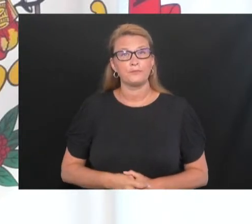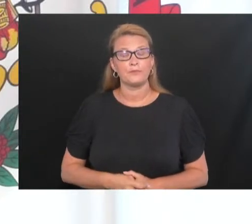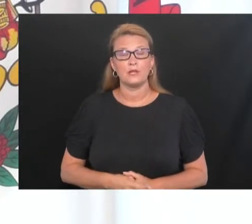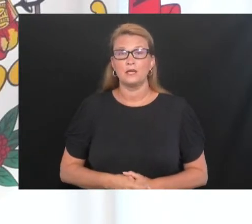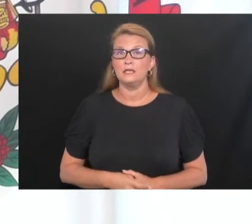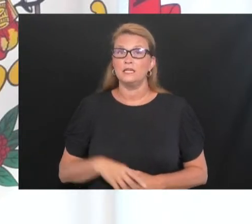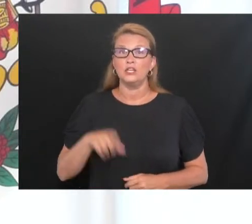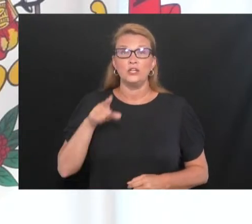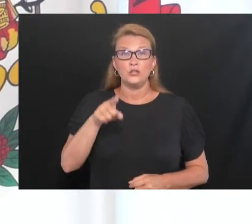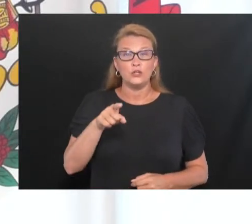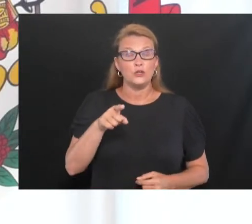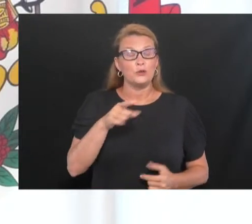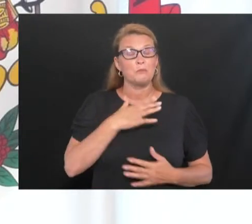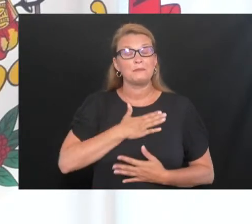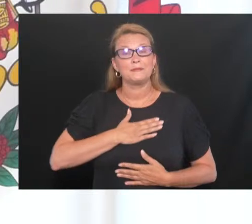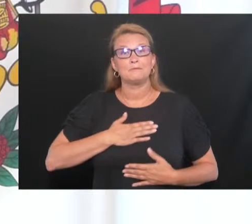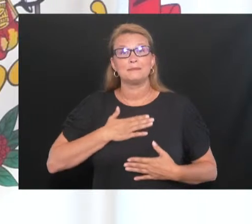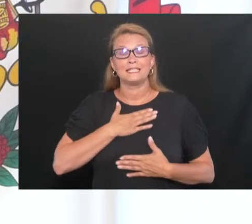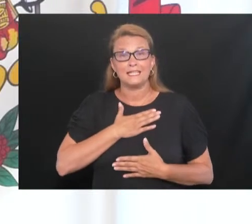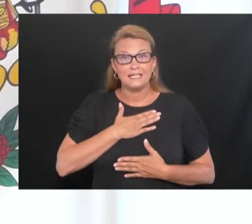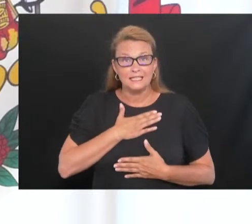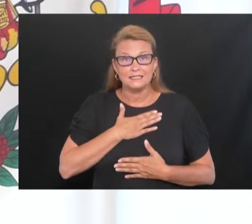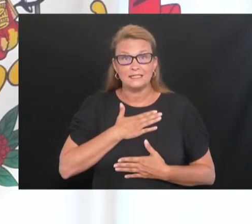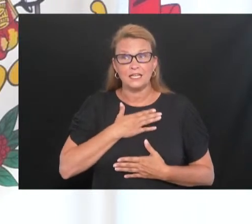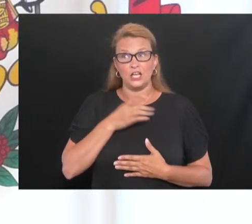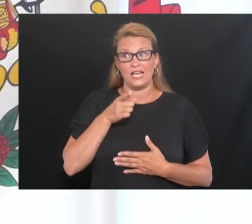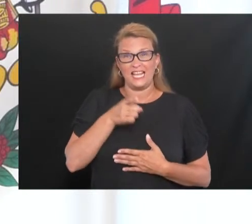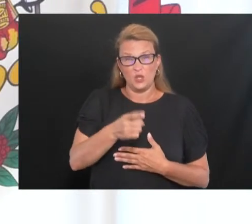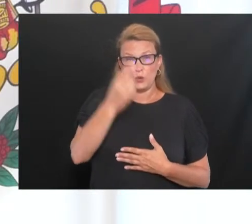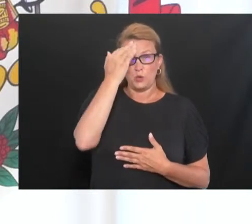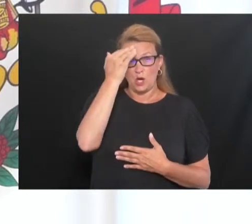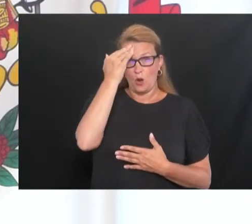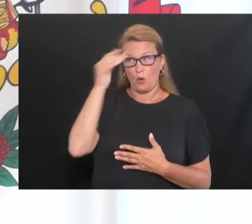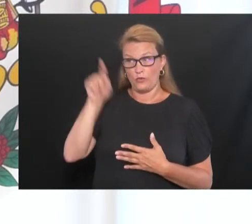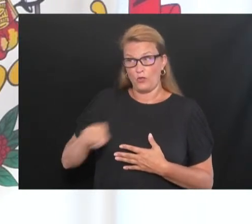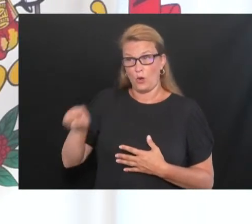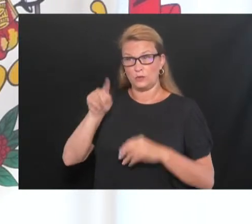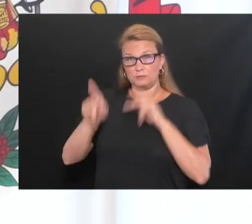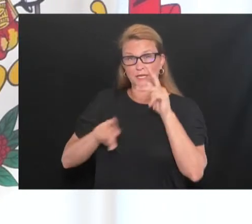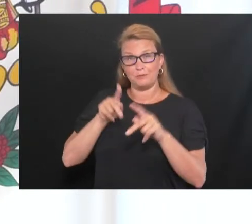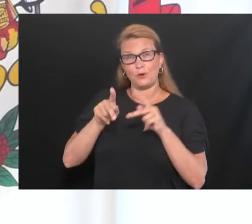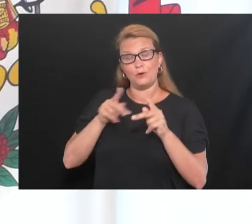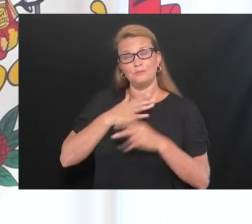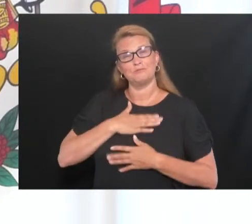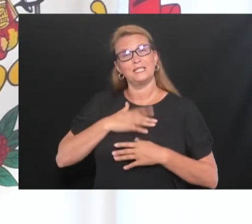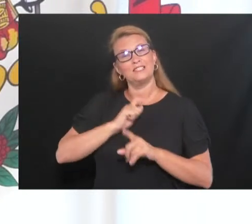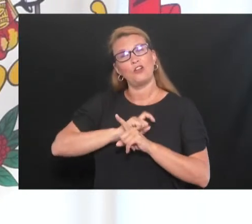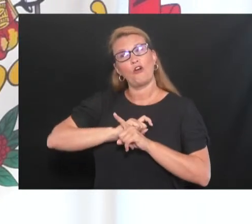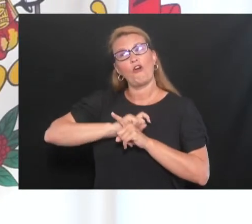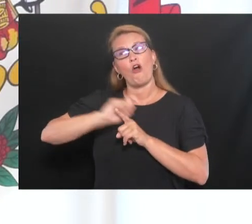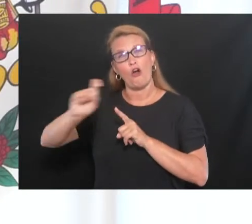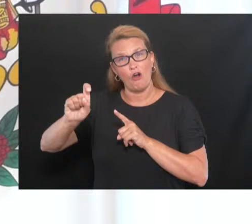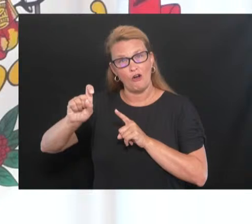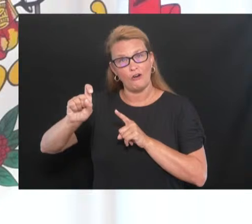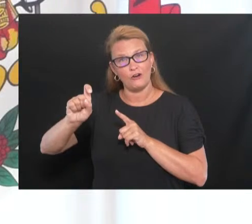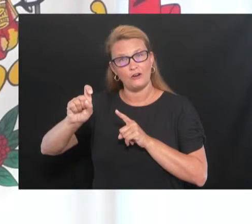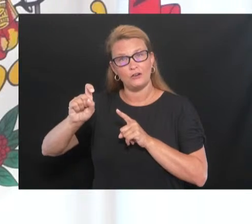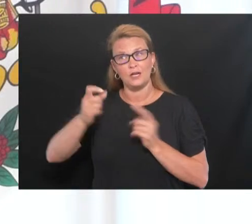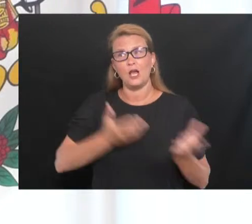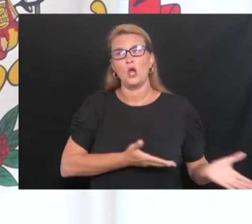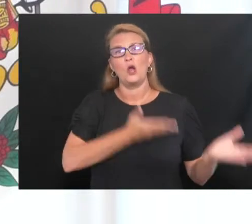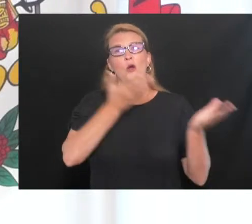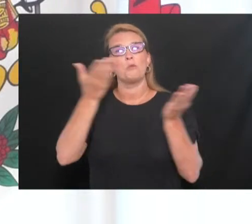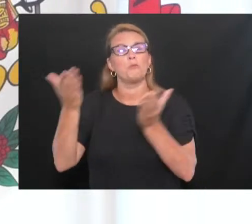if you would just please, if you know these folks, pick up the phone, call, deliver a hot meal,